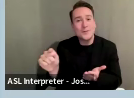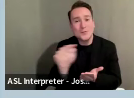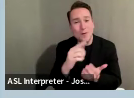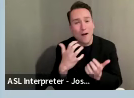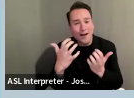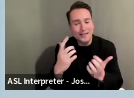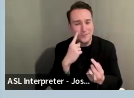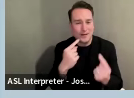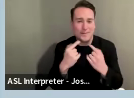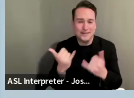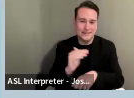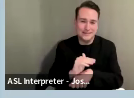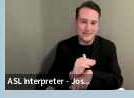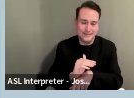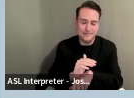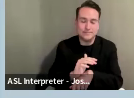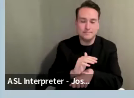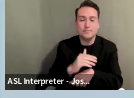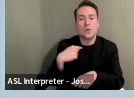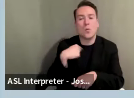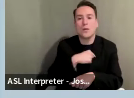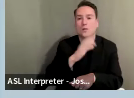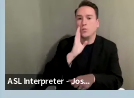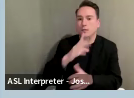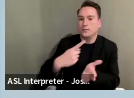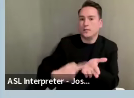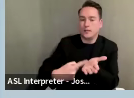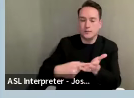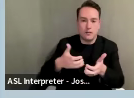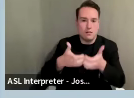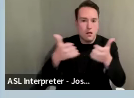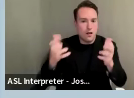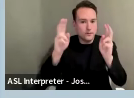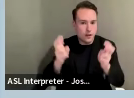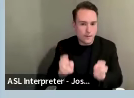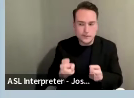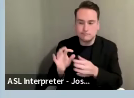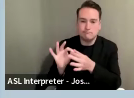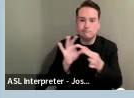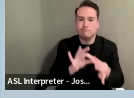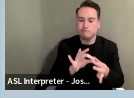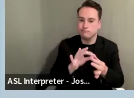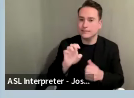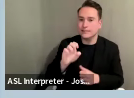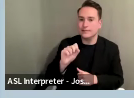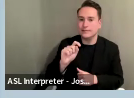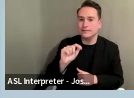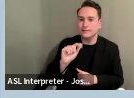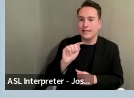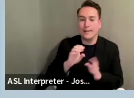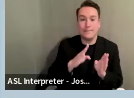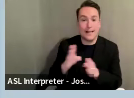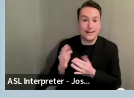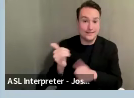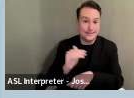joining us this evening. We will be covering a lot of topics related to estate planning this evening. I